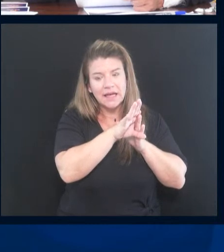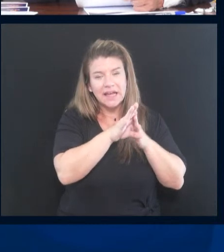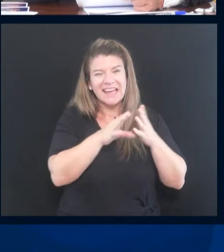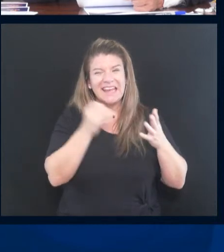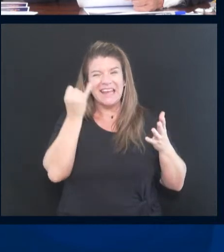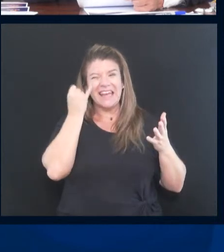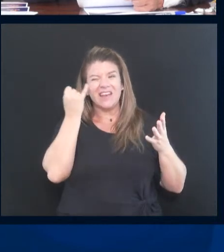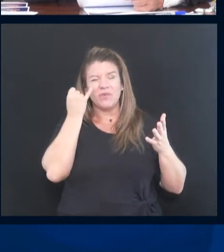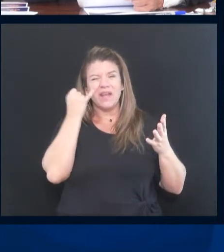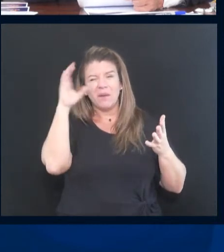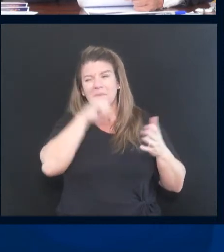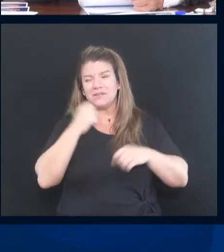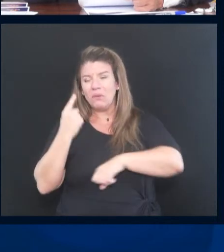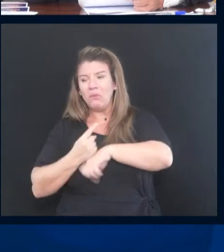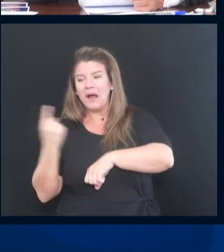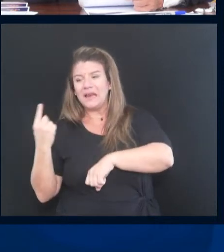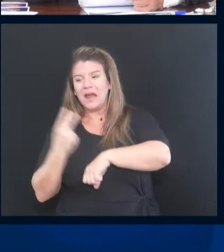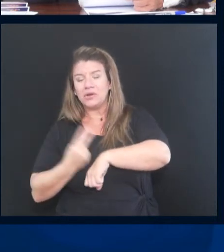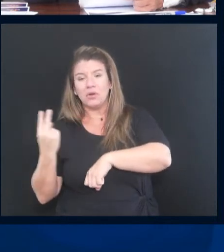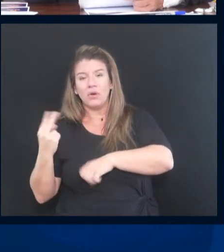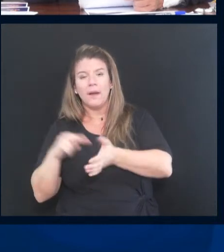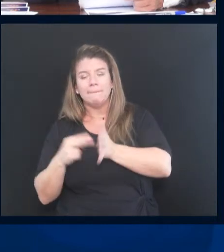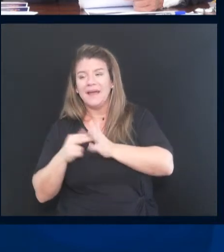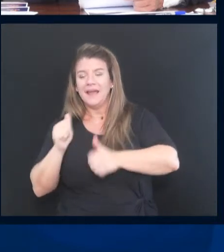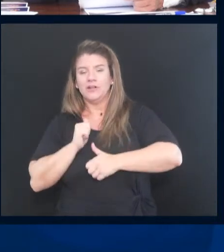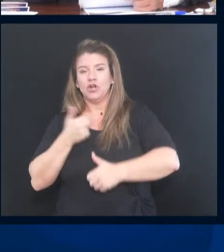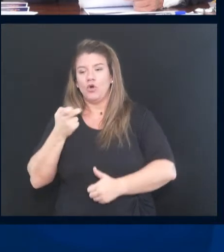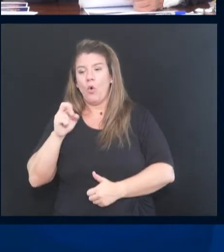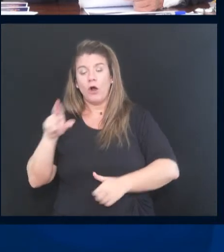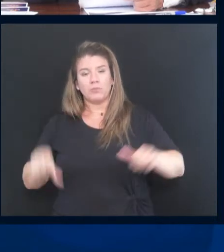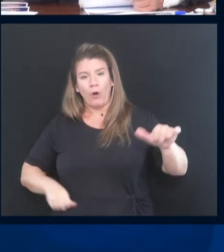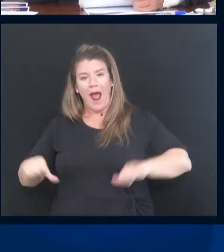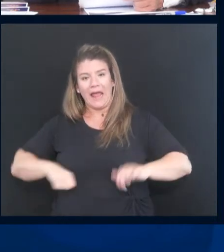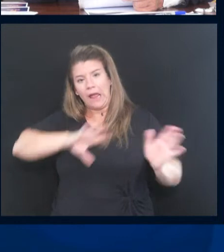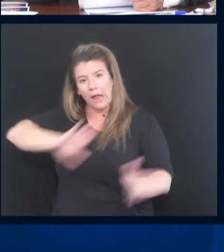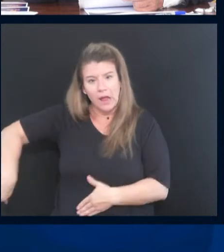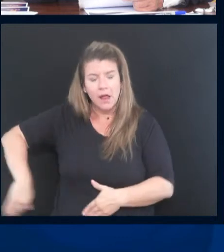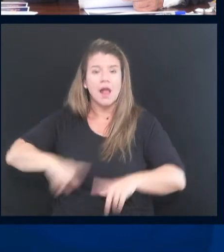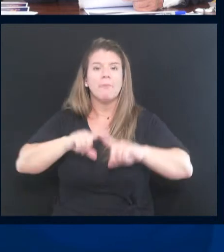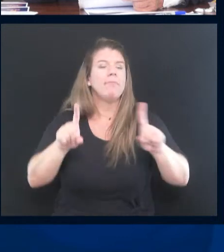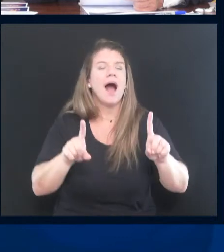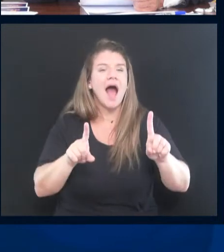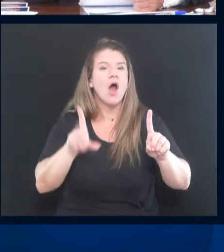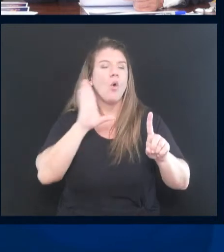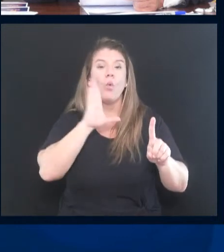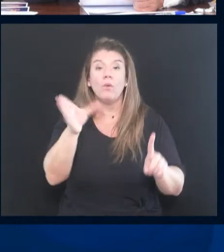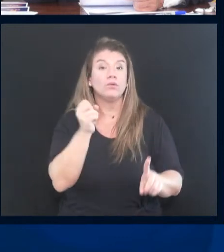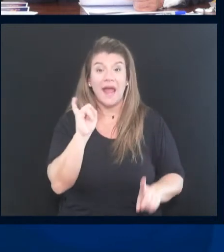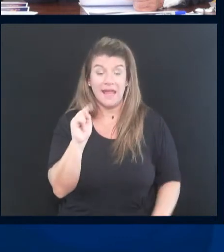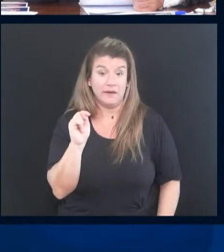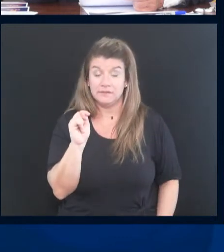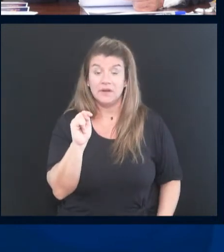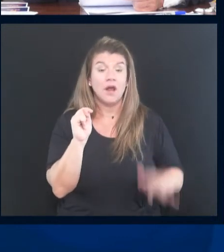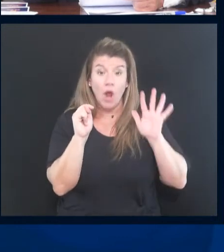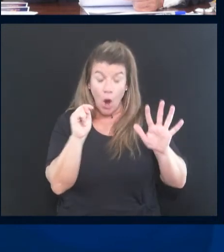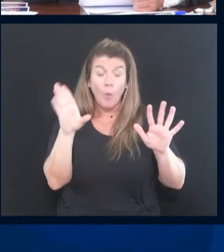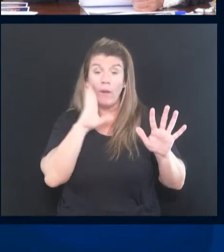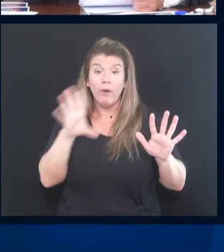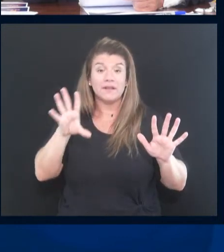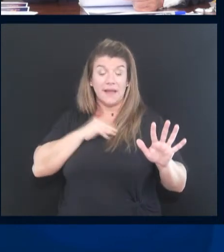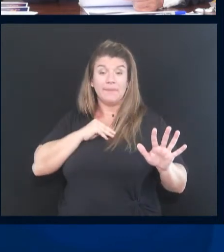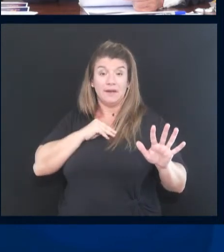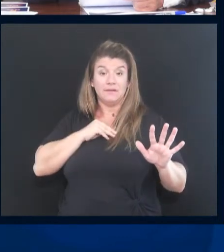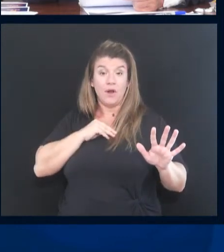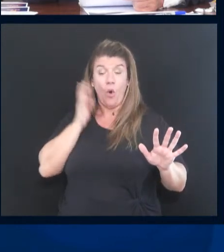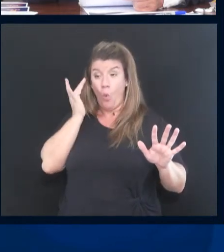just a day or two, we wouldn't have had to listen to General Hoyer about this forever. But nevertheless, we'll take it. We'll take it, and it's going